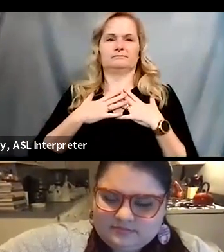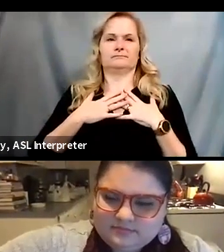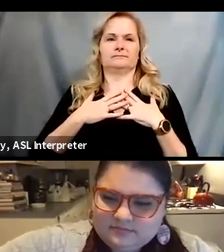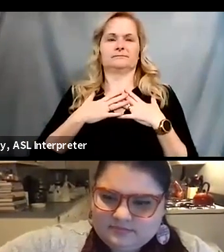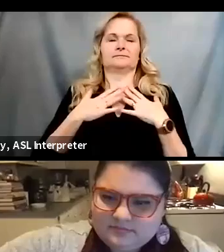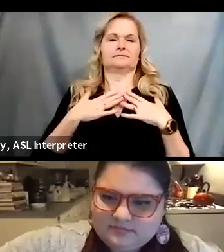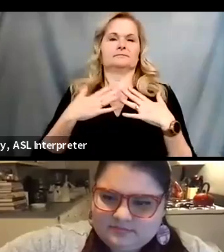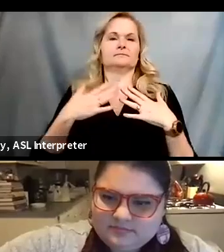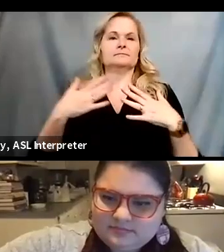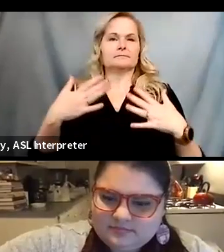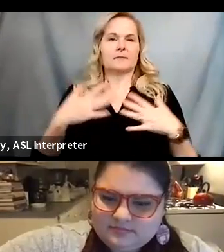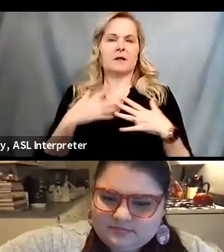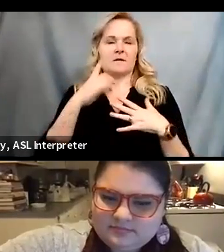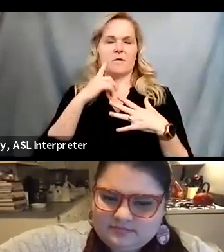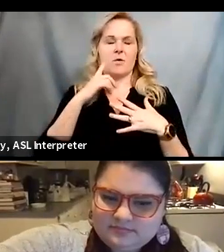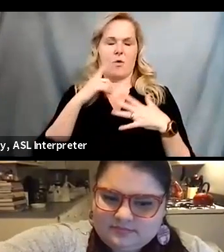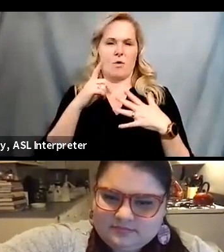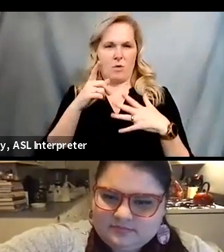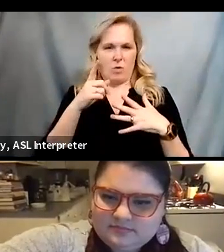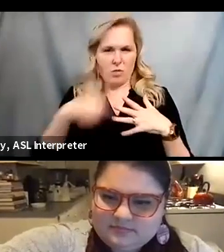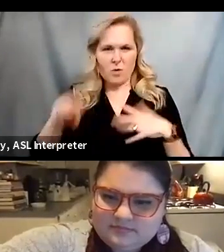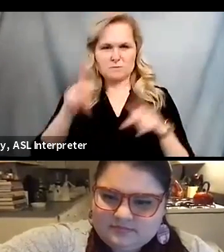for the bodies supporting this work.